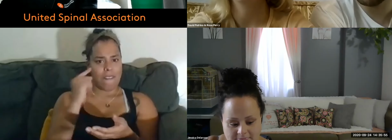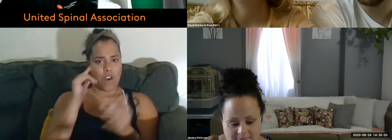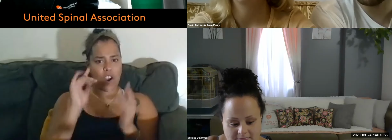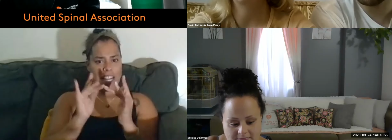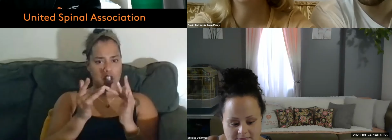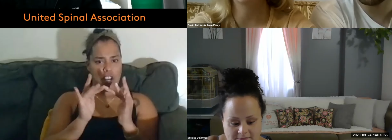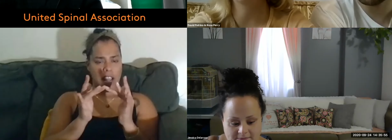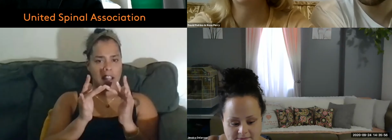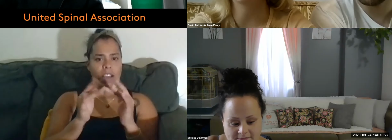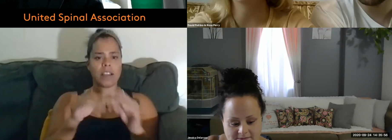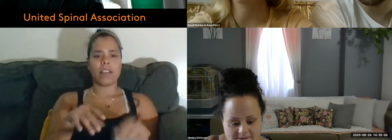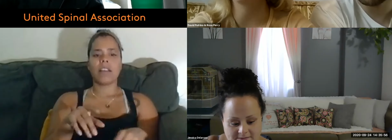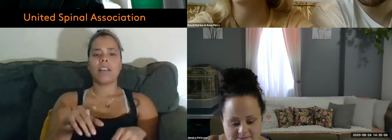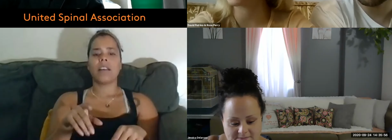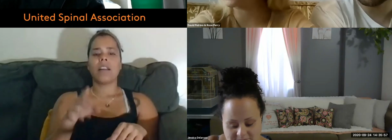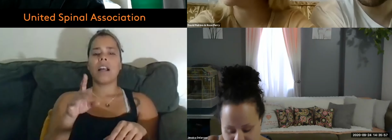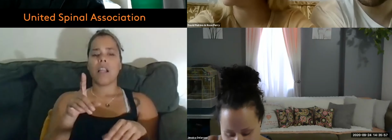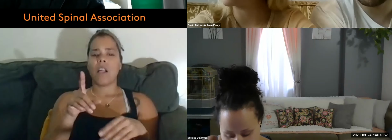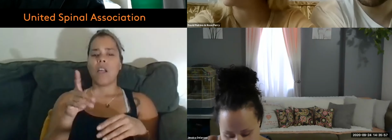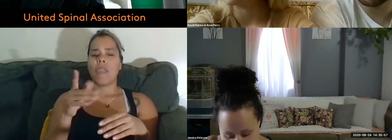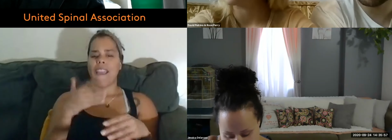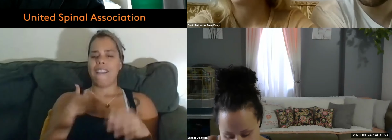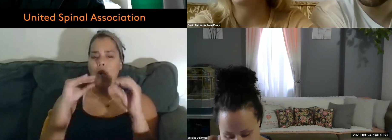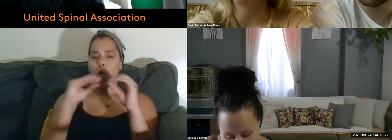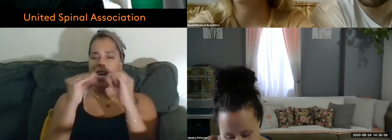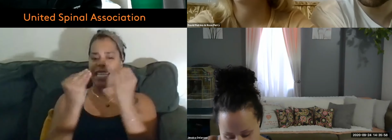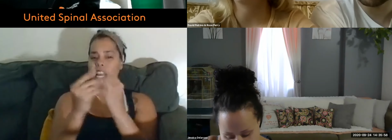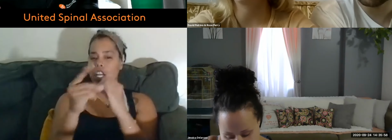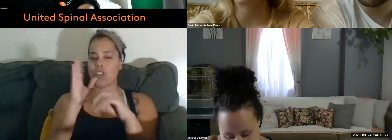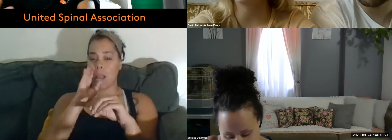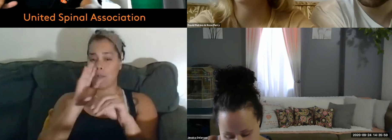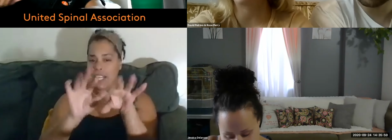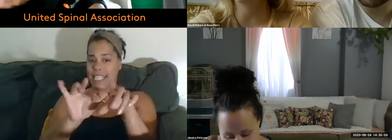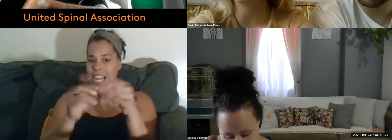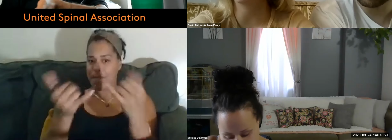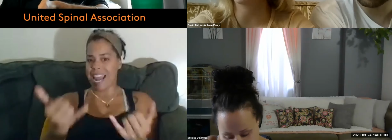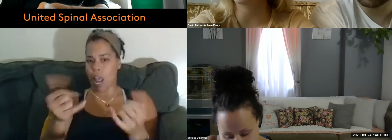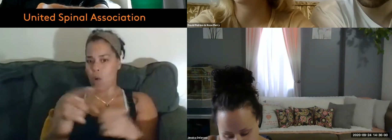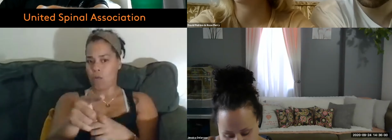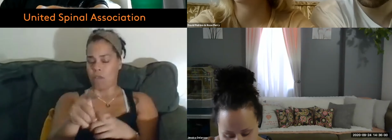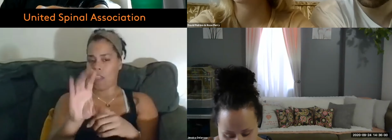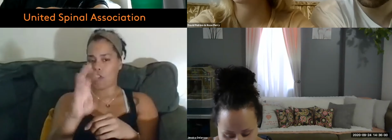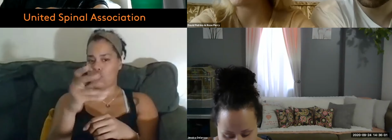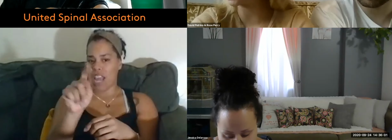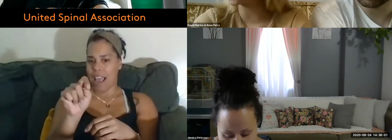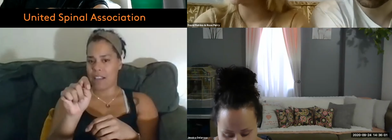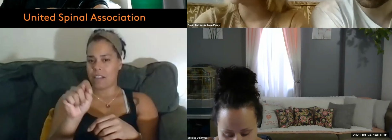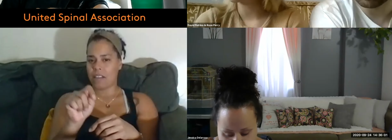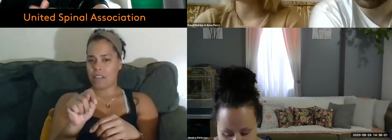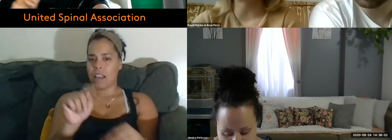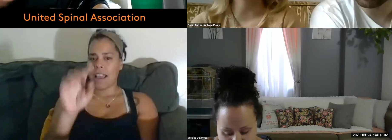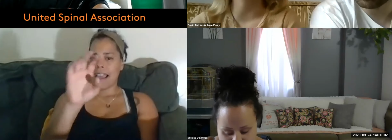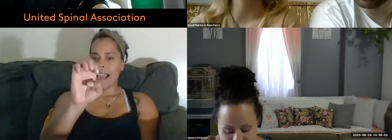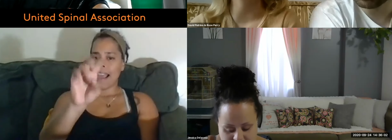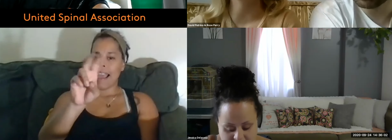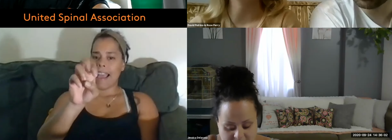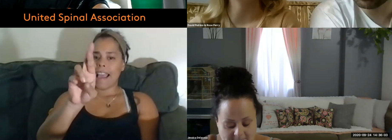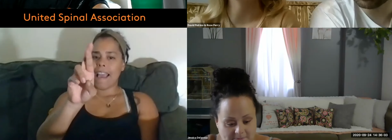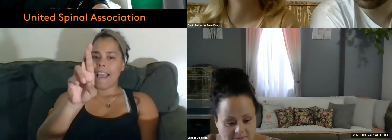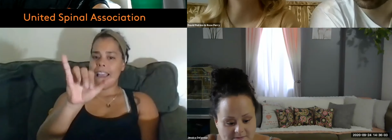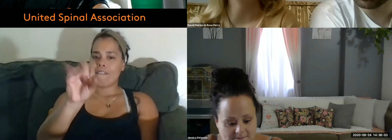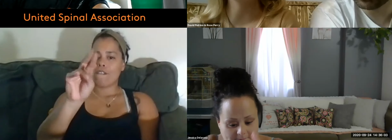everyoneon.org. I'm going to type that into the chat. And they have a really good search engine. So you enter your